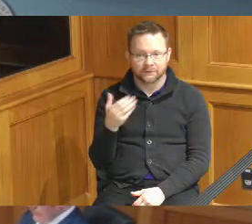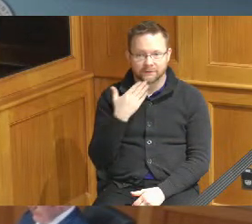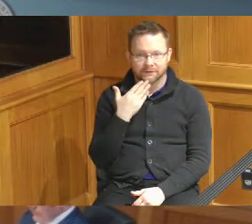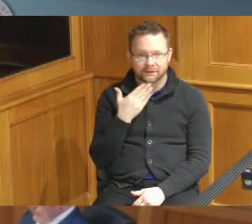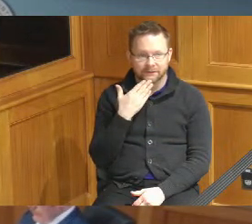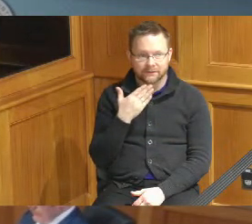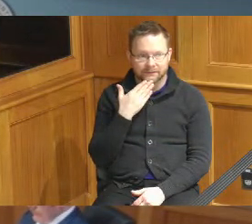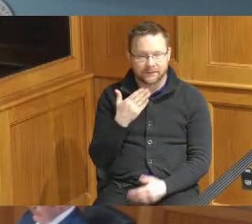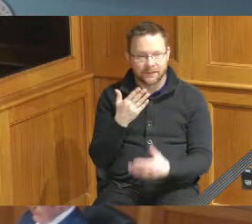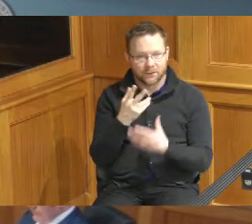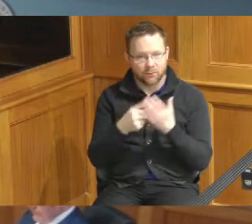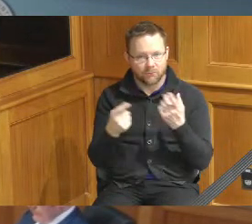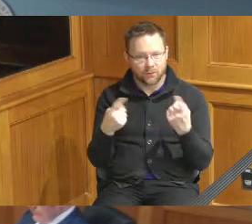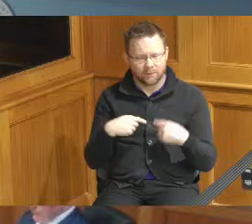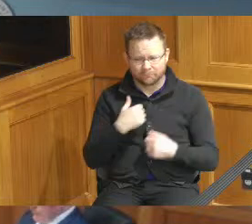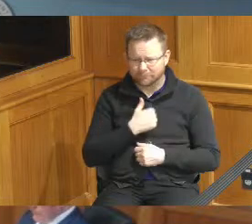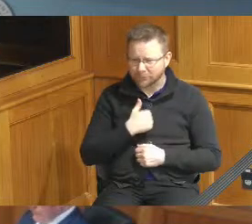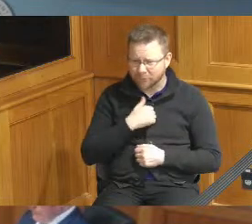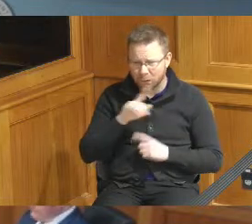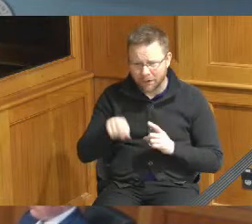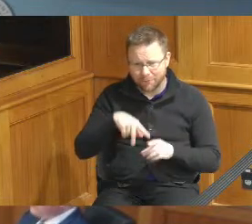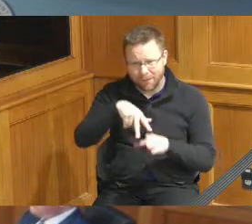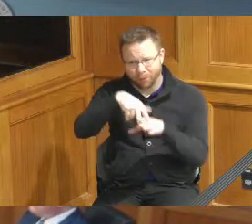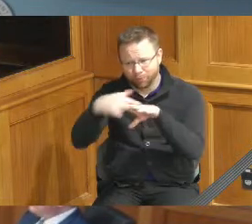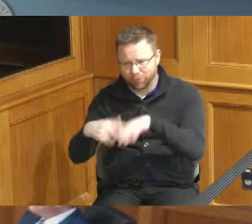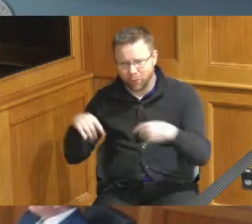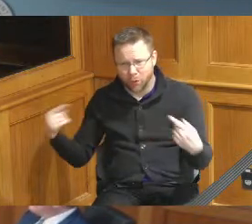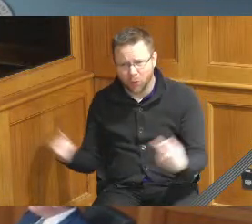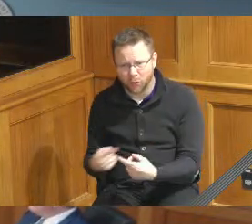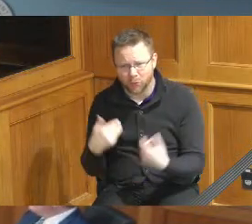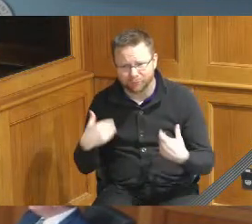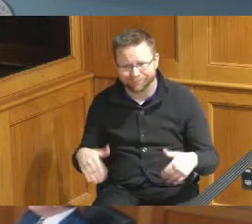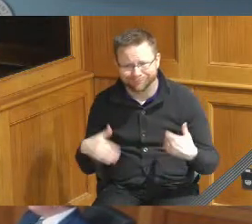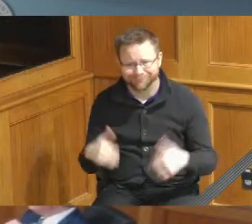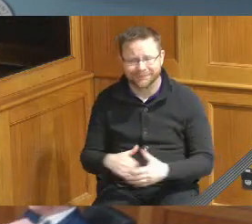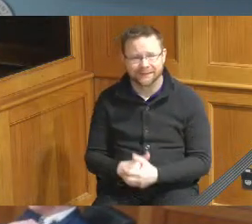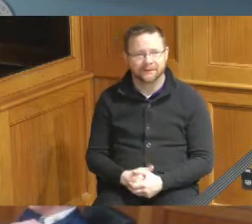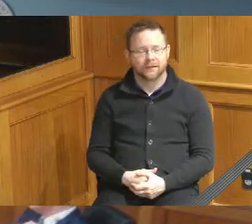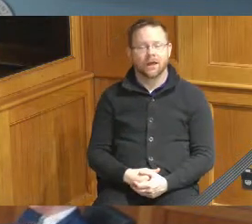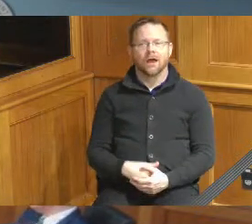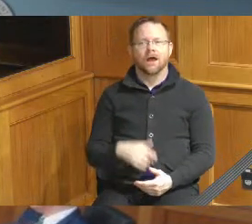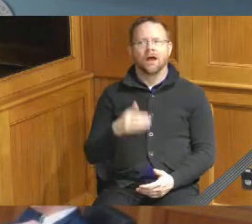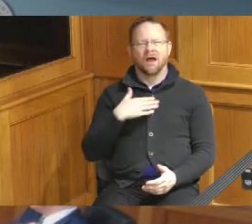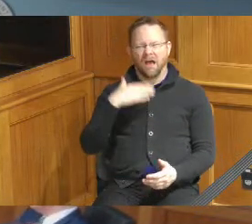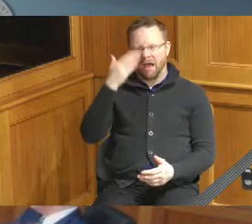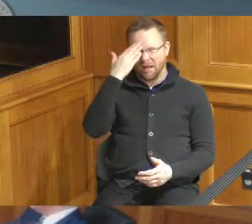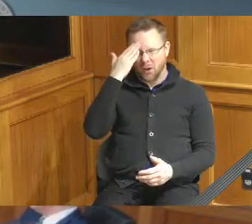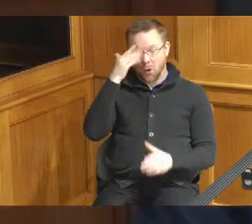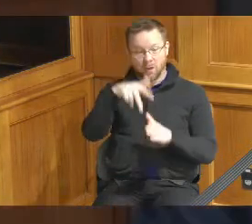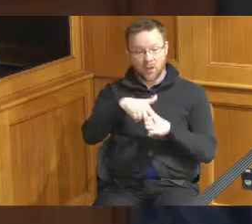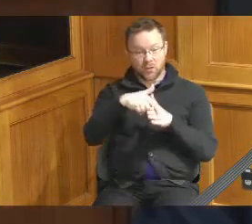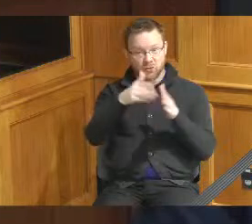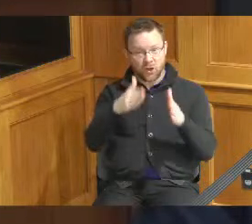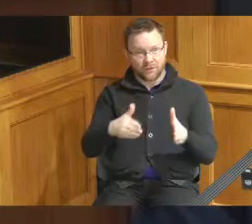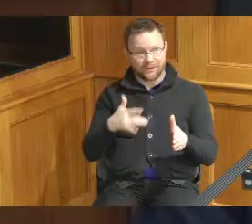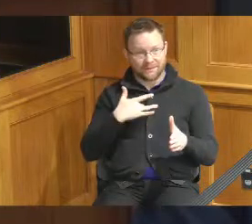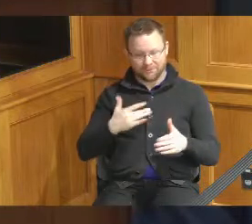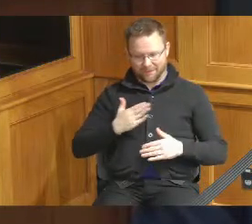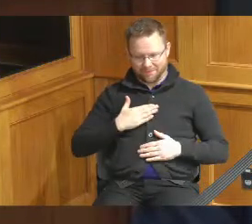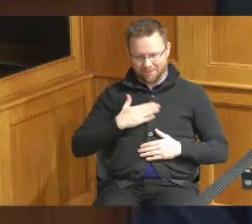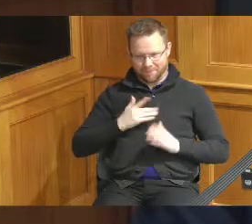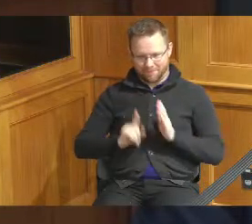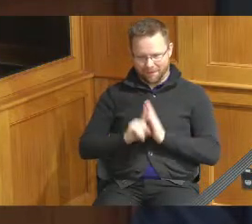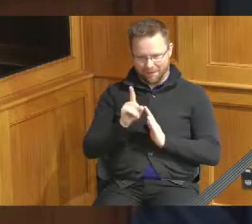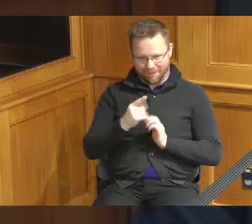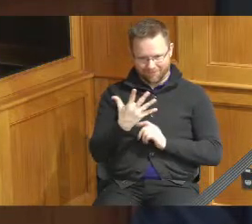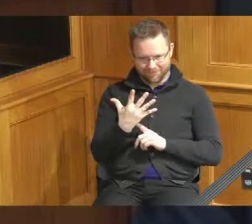Thank you both for being here. I'm so sorry about the injury. You know, one thing I know about jockeys is they're about my size. They're about